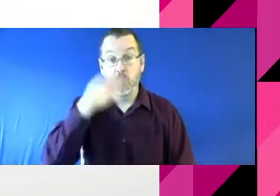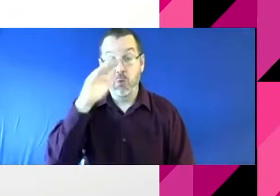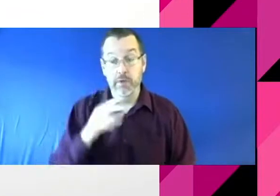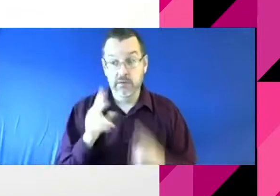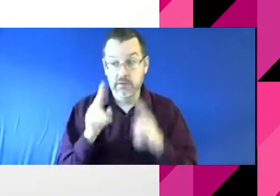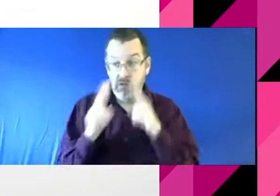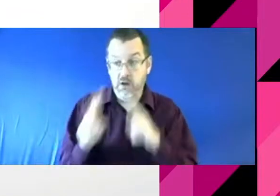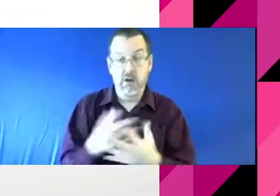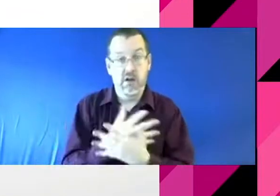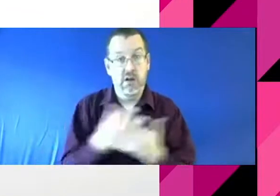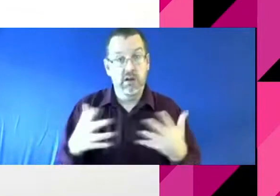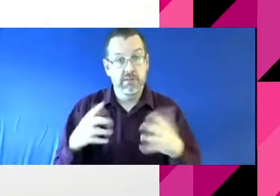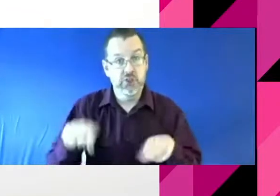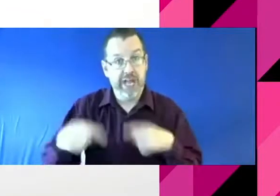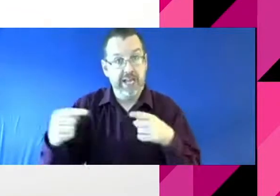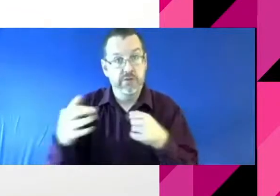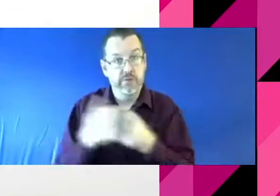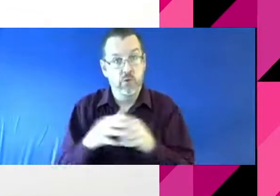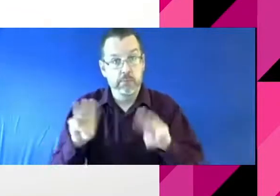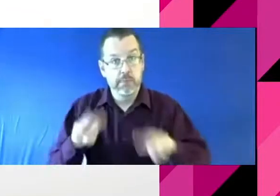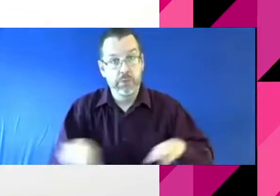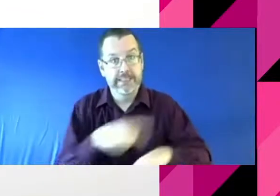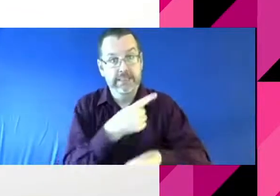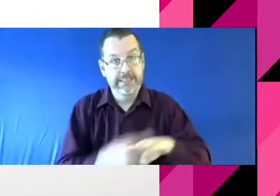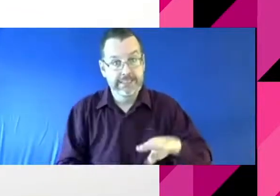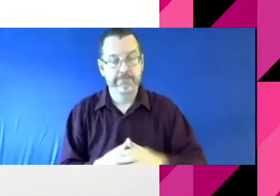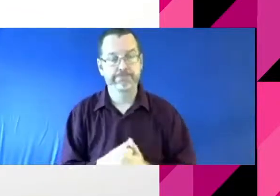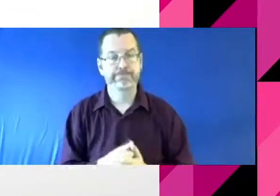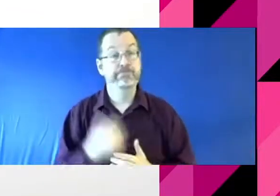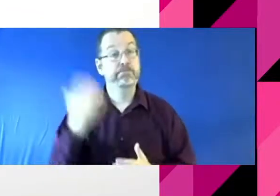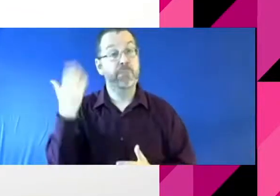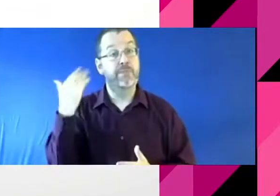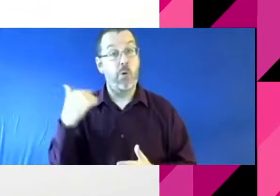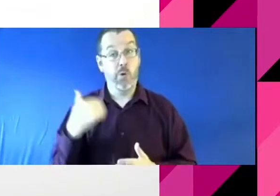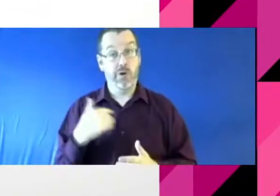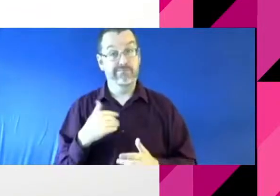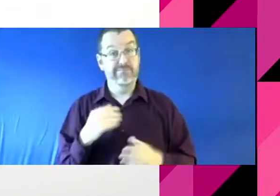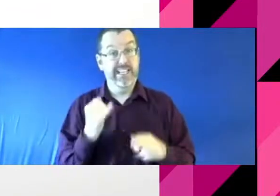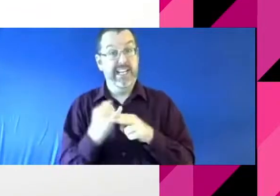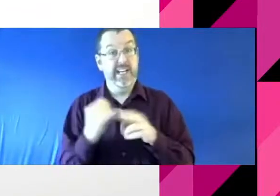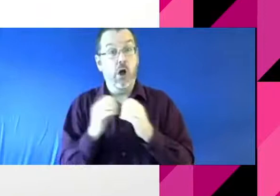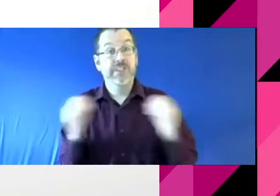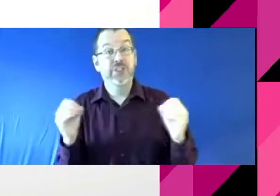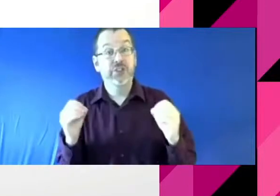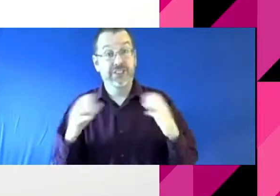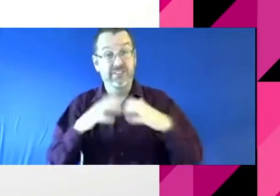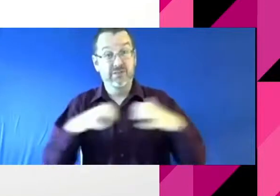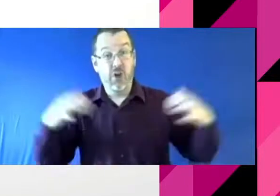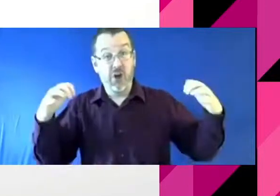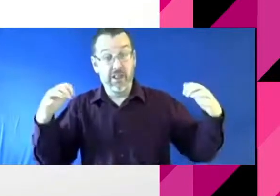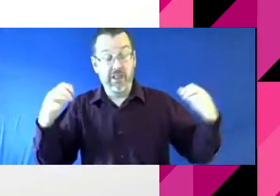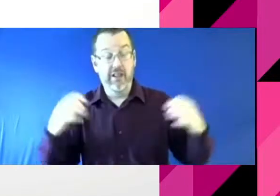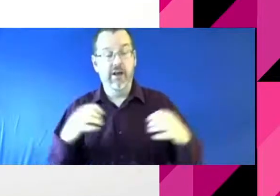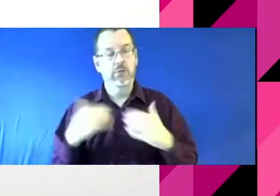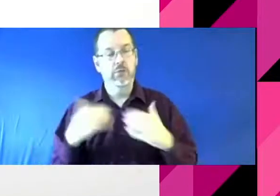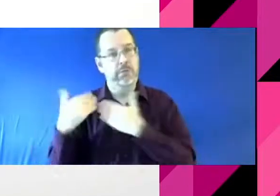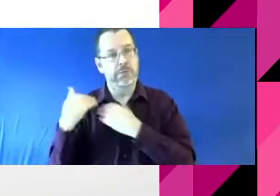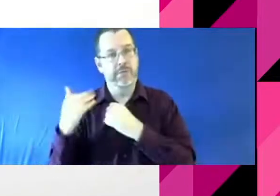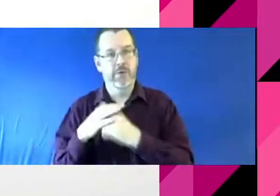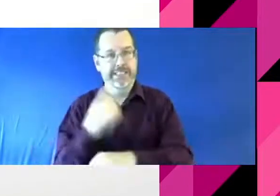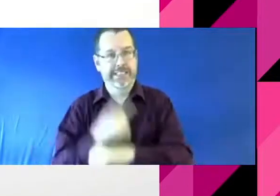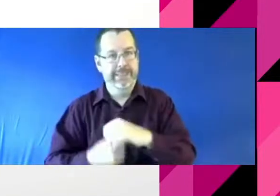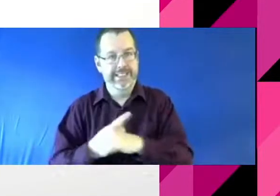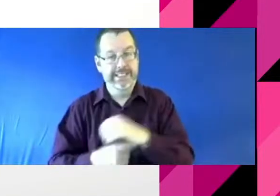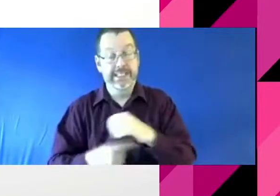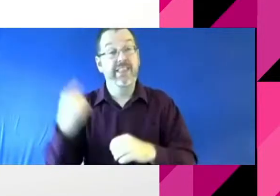faced. And in opposition, I was also a mental health spokesperson. I would have worked very closely with Anne Rabbit